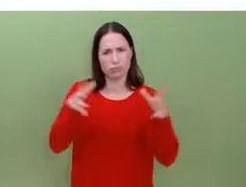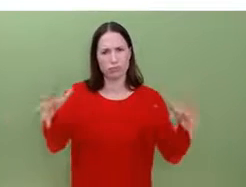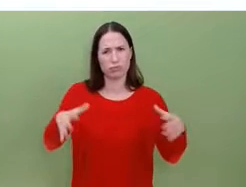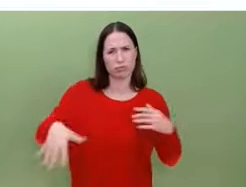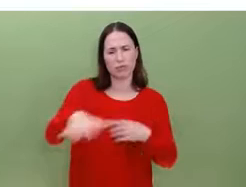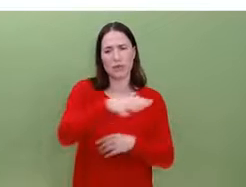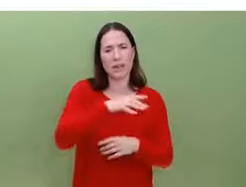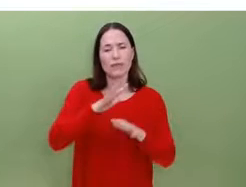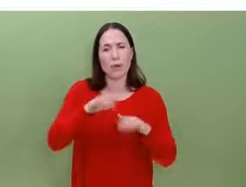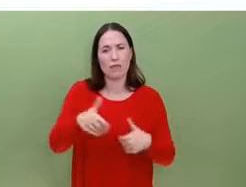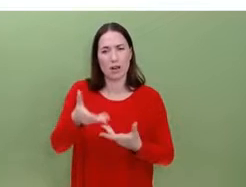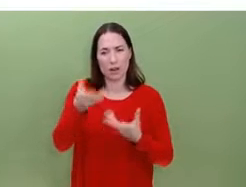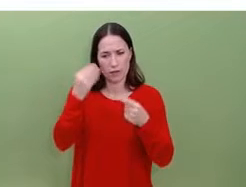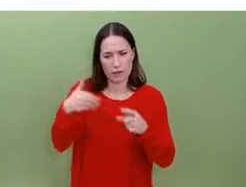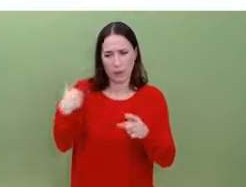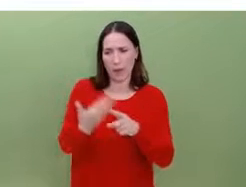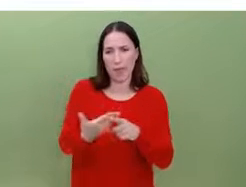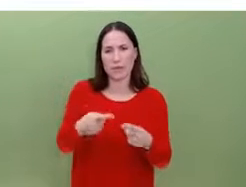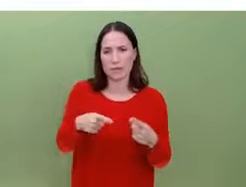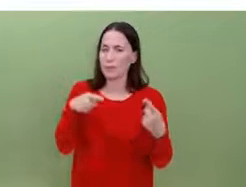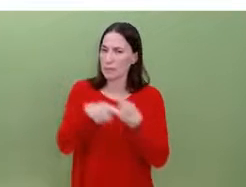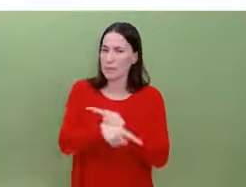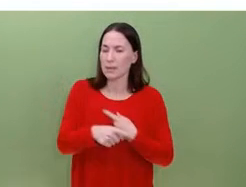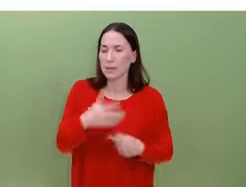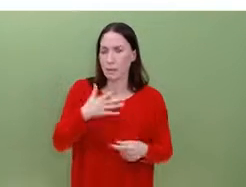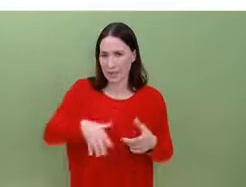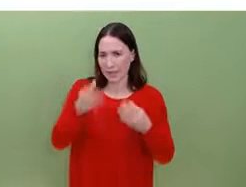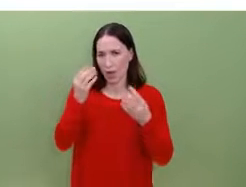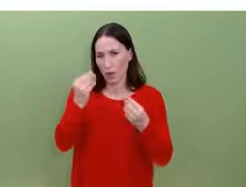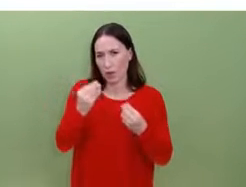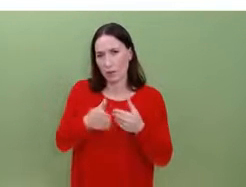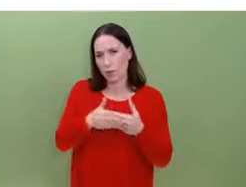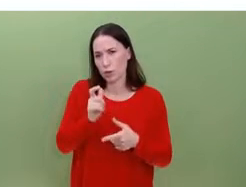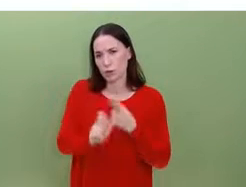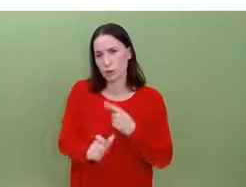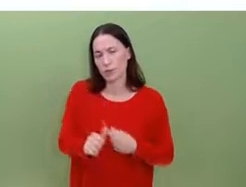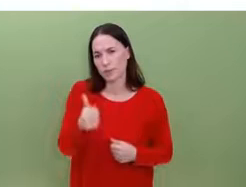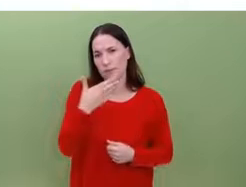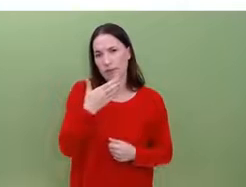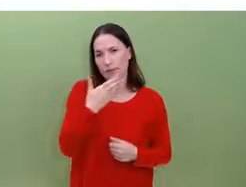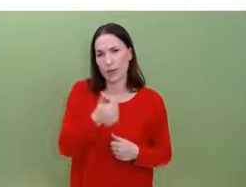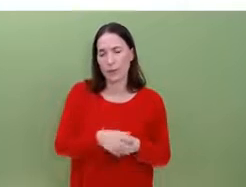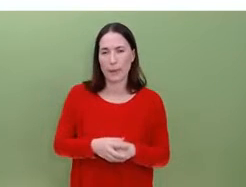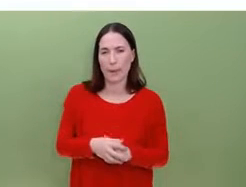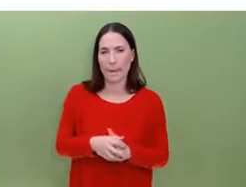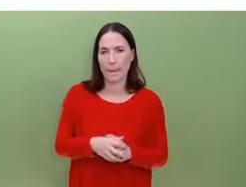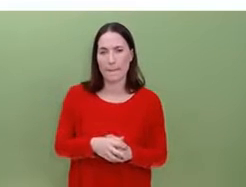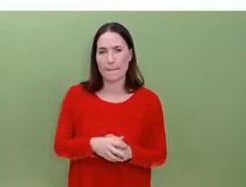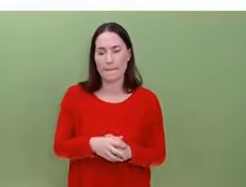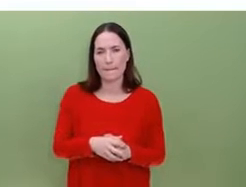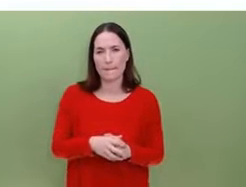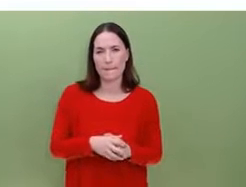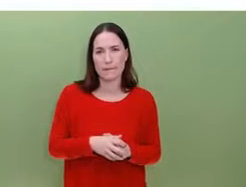trick. So a lot learned. Okay, thanks, Marco. So there's a couple of